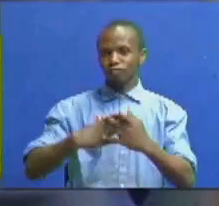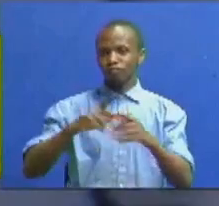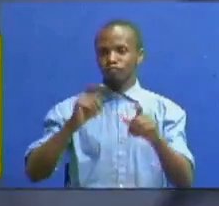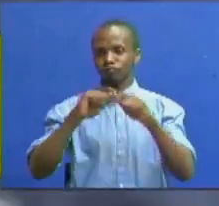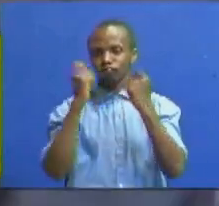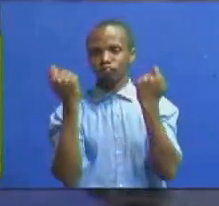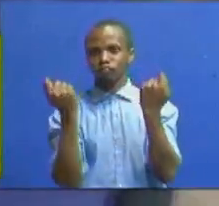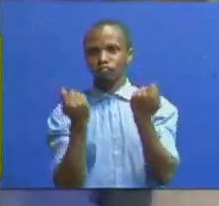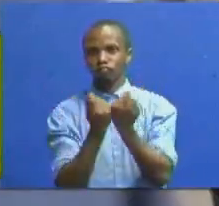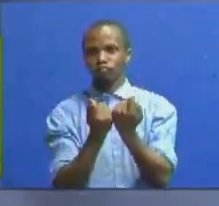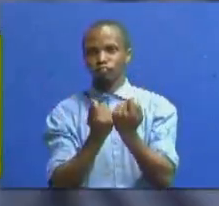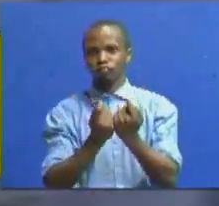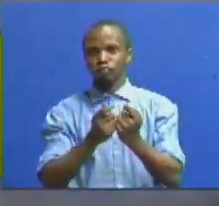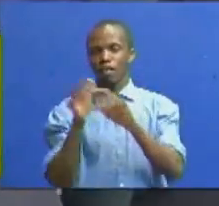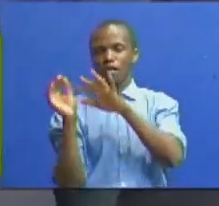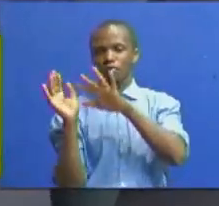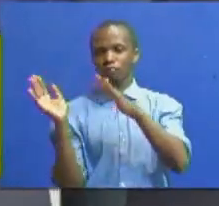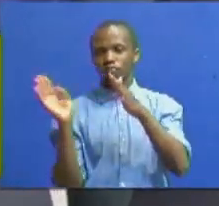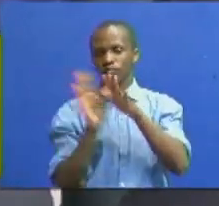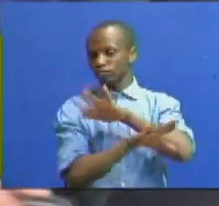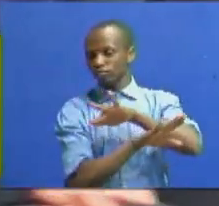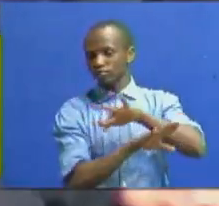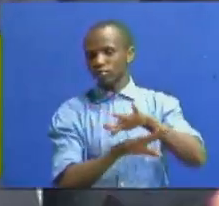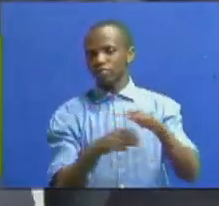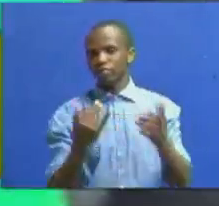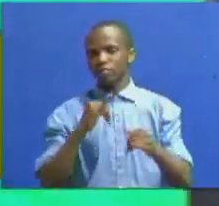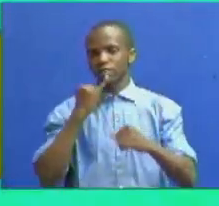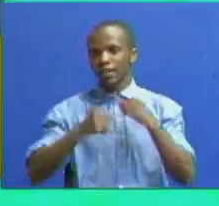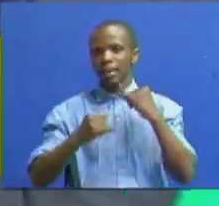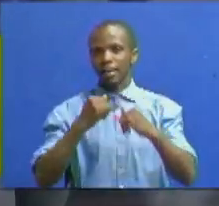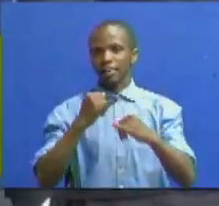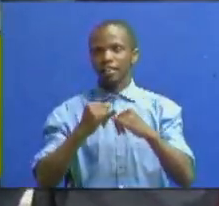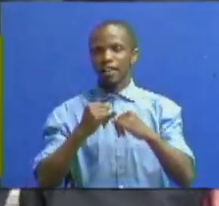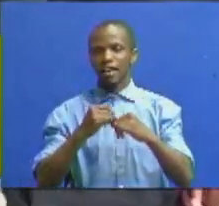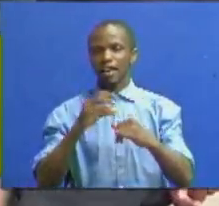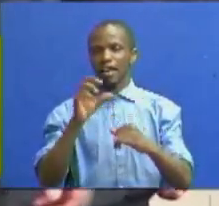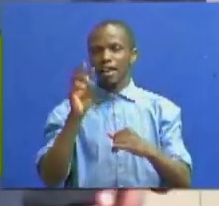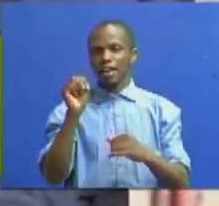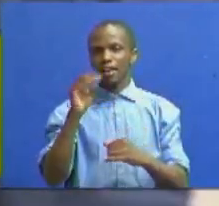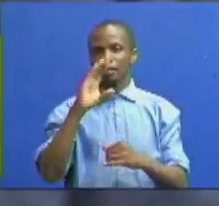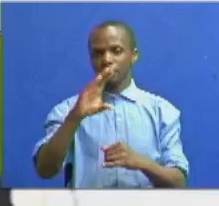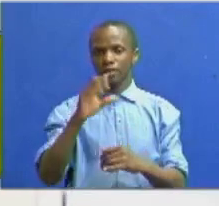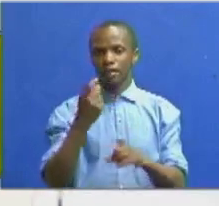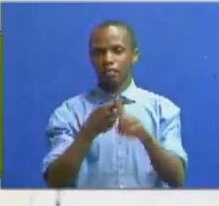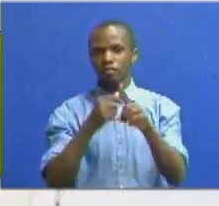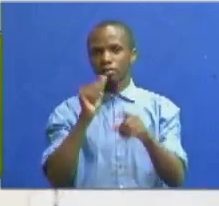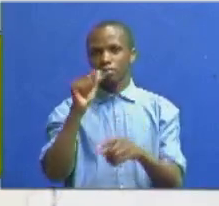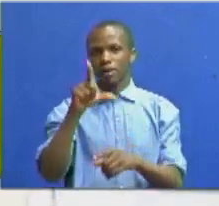was earlier eliminated on the quarterfinals by Aldaris MC of Algeria.